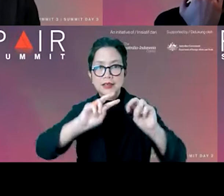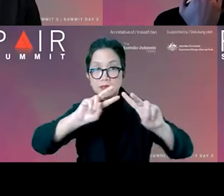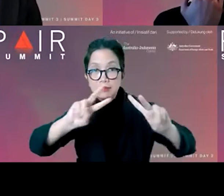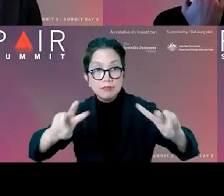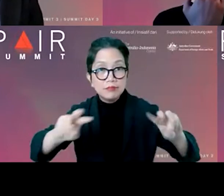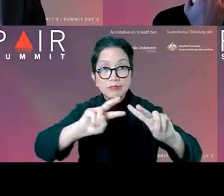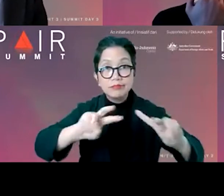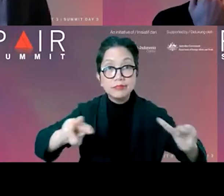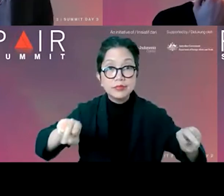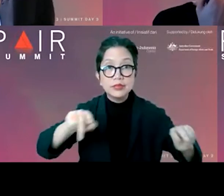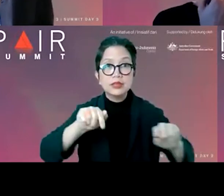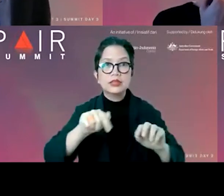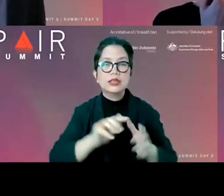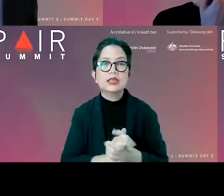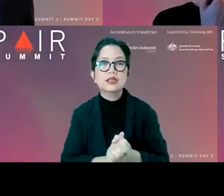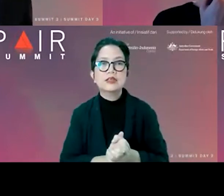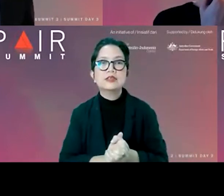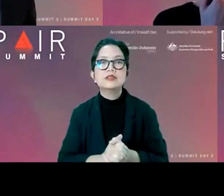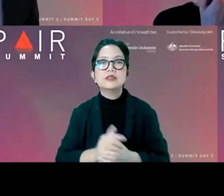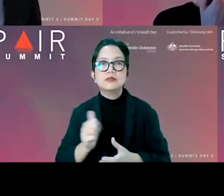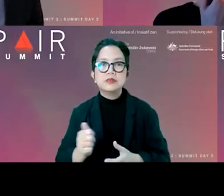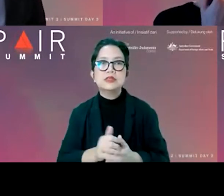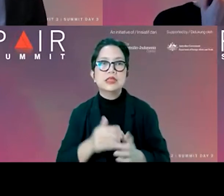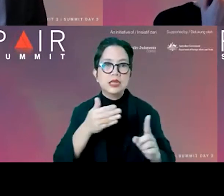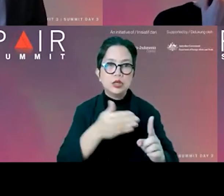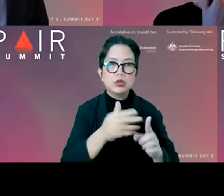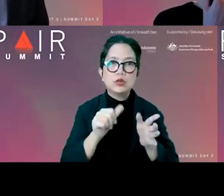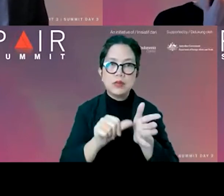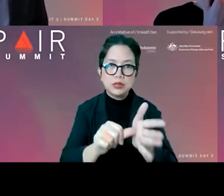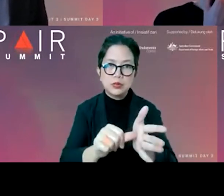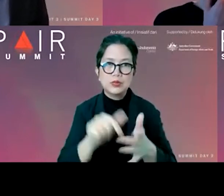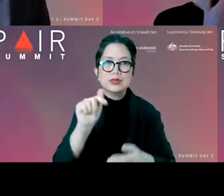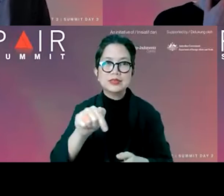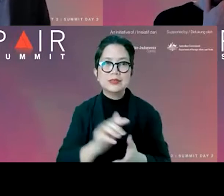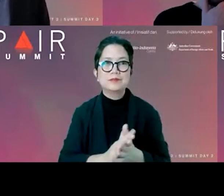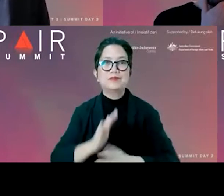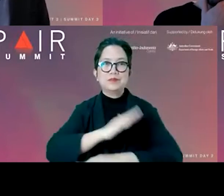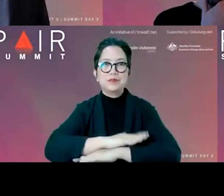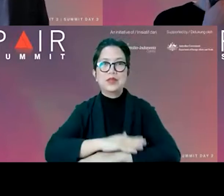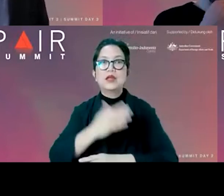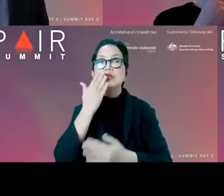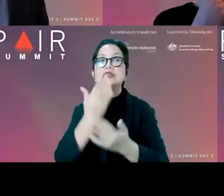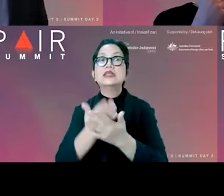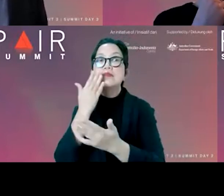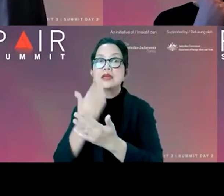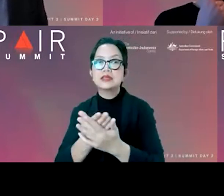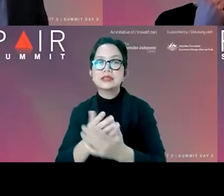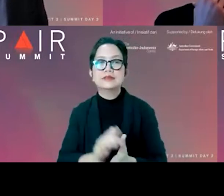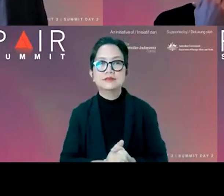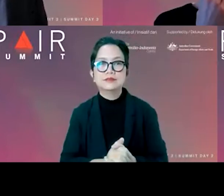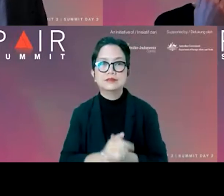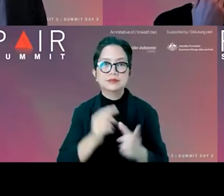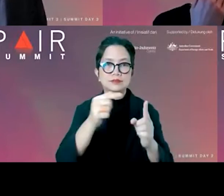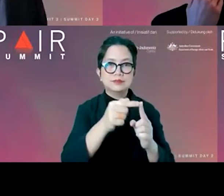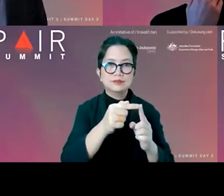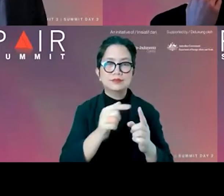model, Helen. Fantastic, thank you. And just a reminder, you can put a question to the panelist in the Q&A